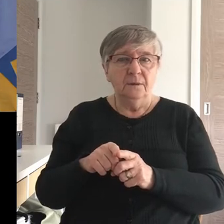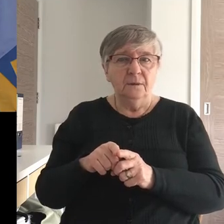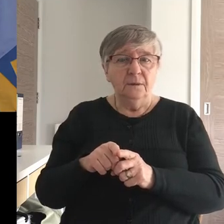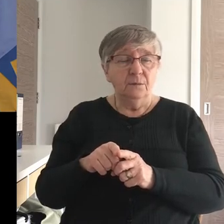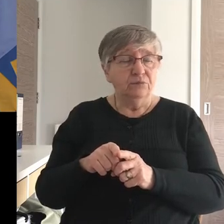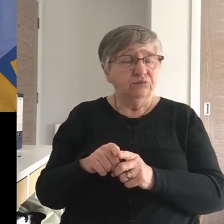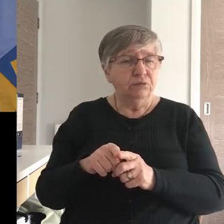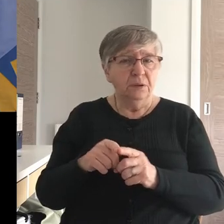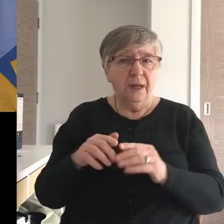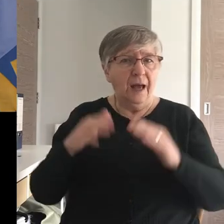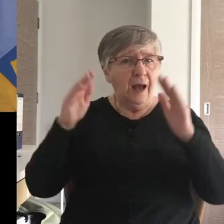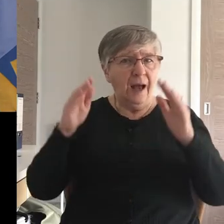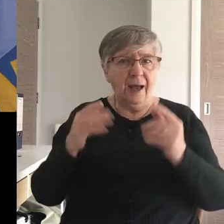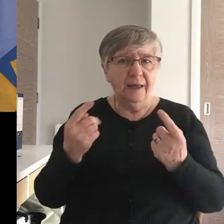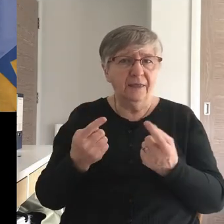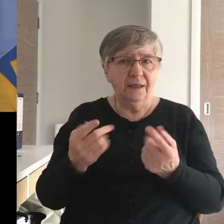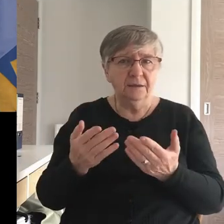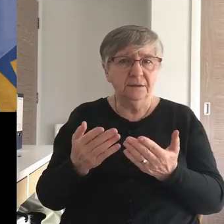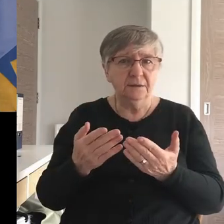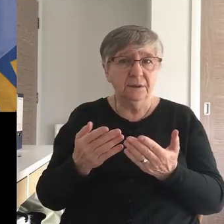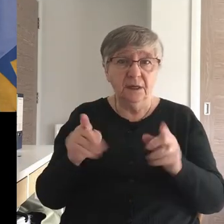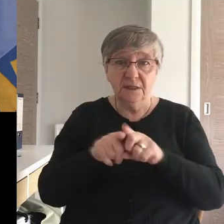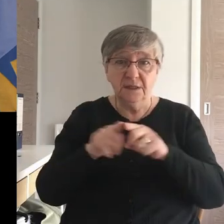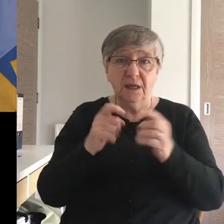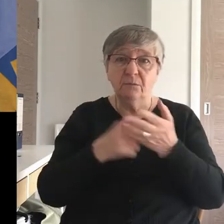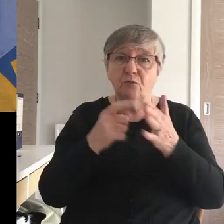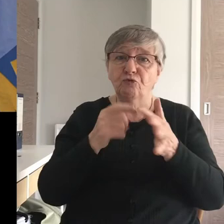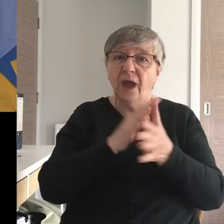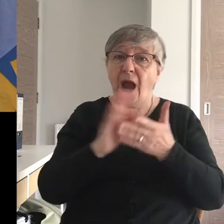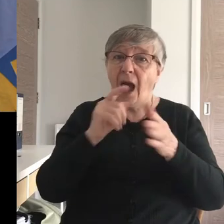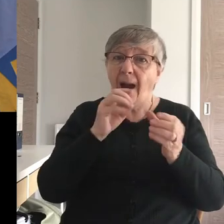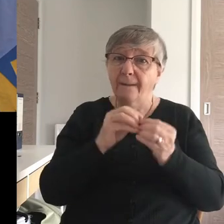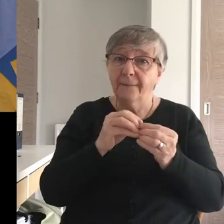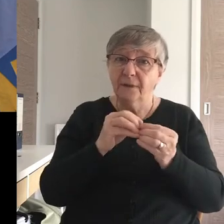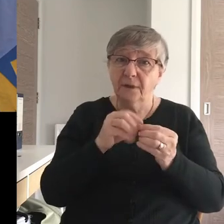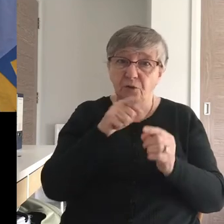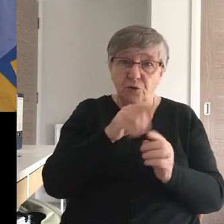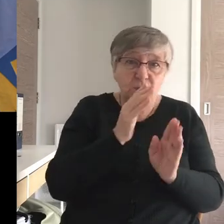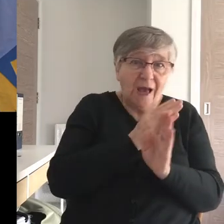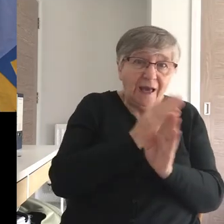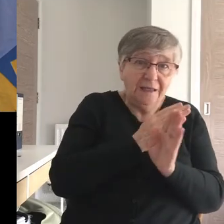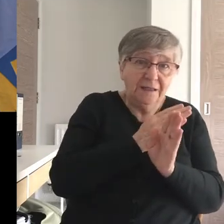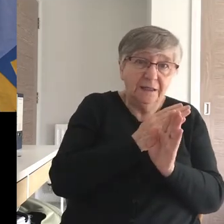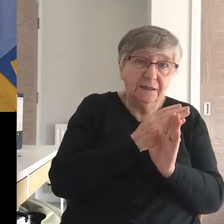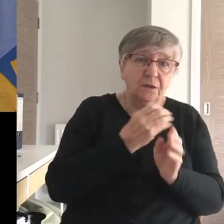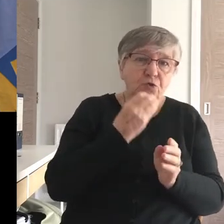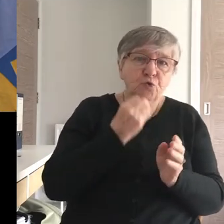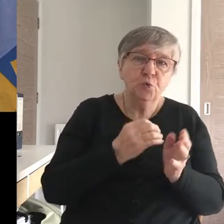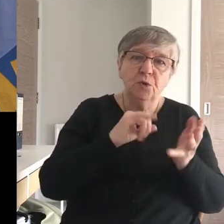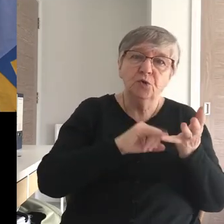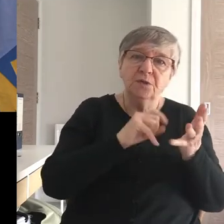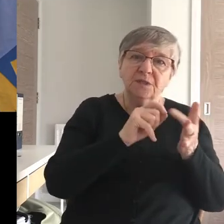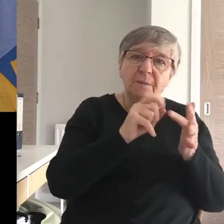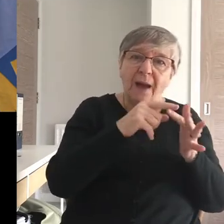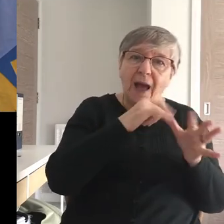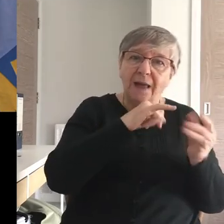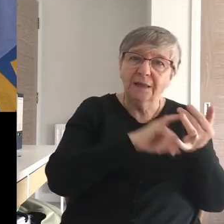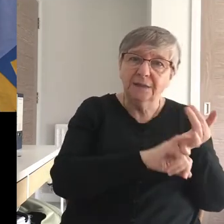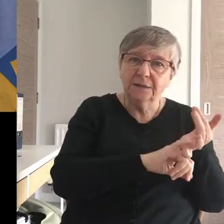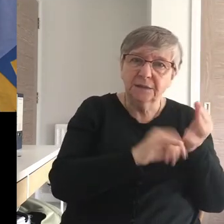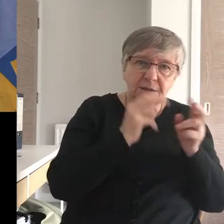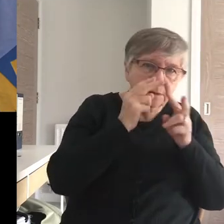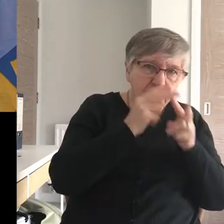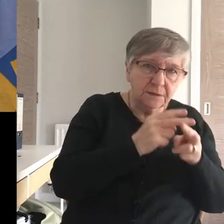High stakes. And that's what it was for Rahab. She was hiding the spies. If they get caught, they would be